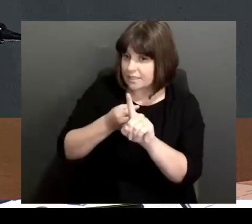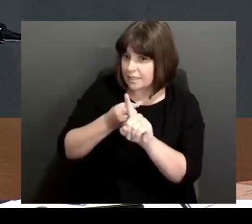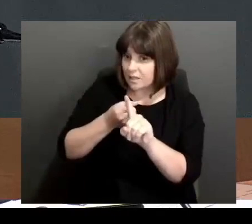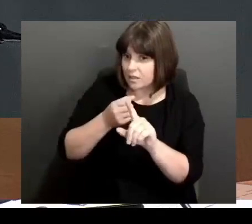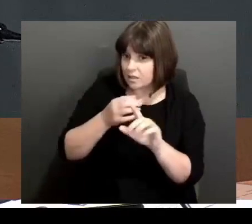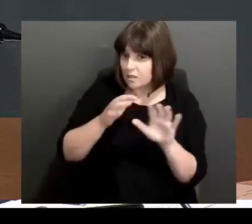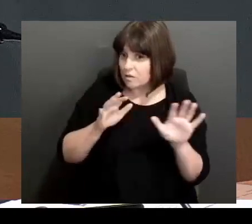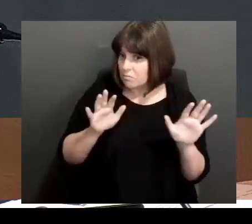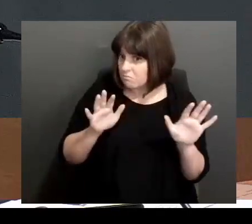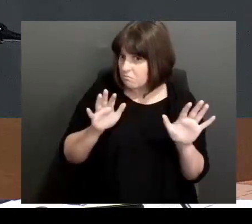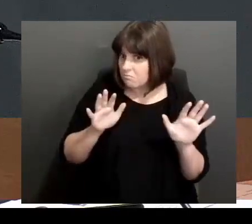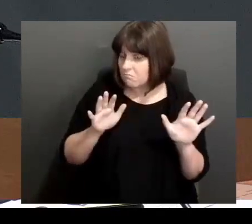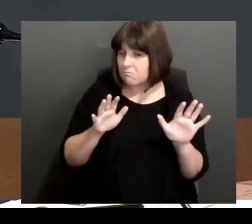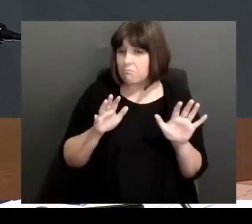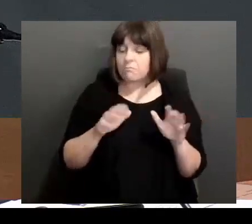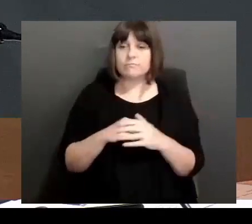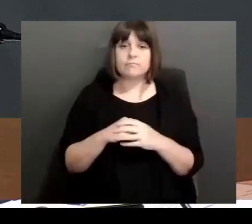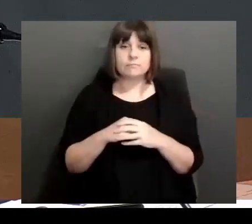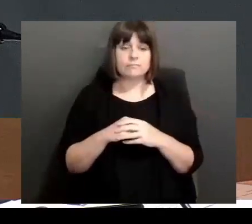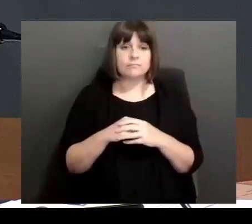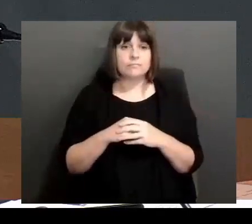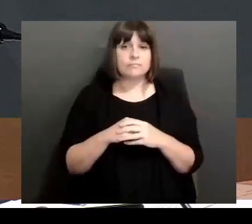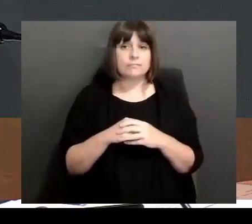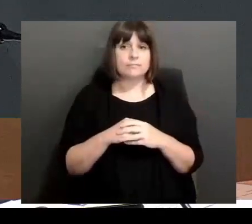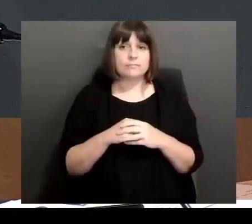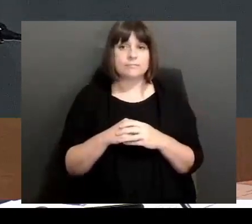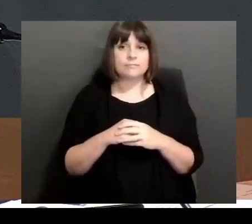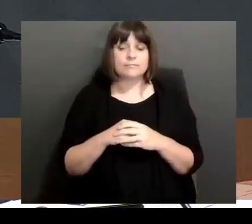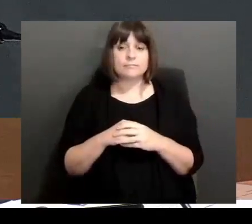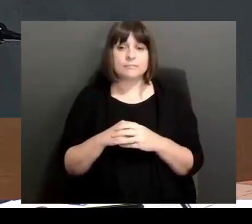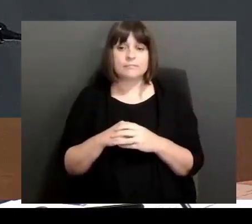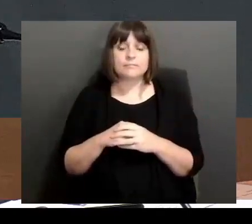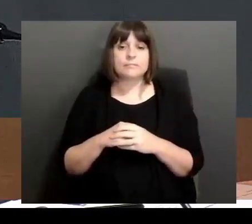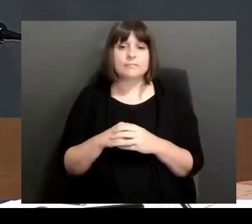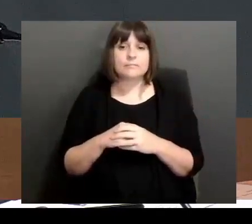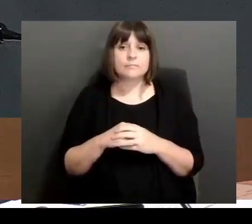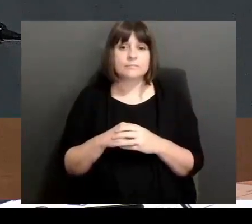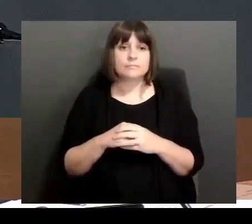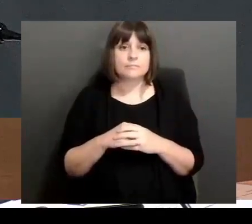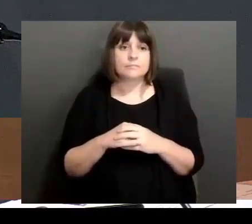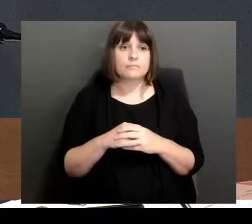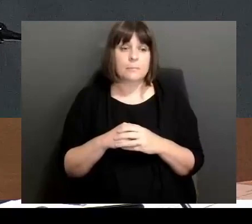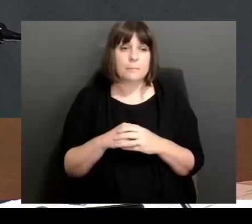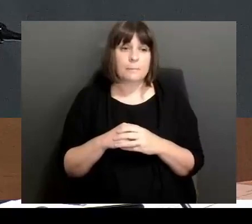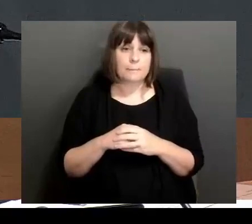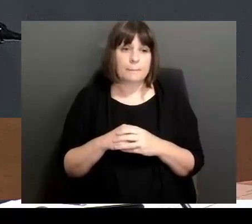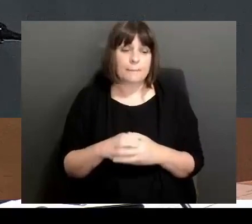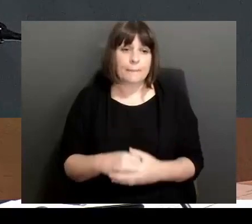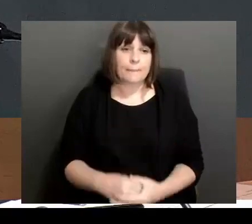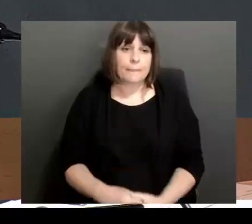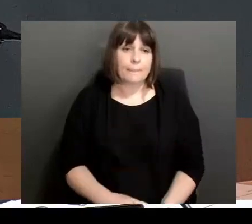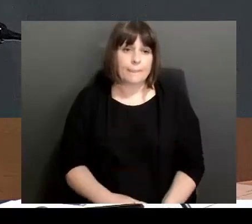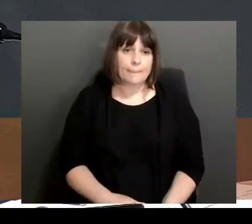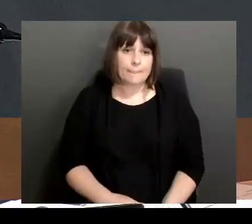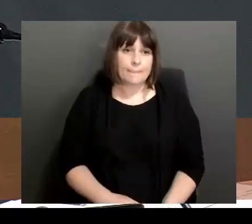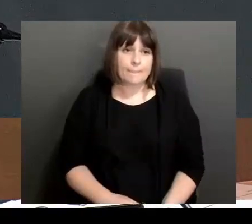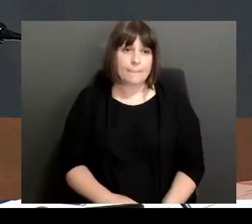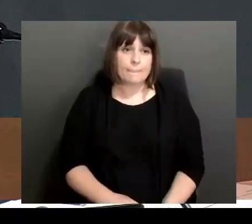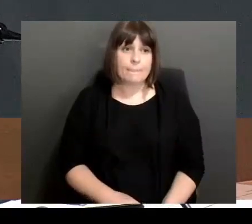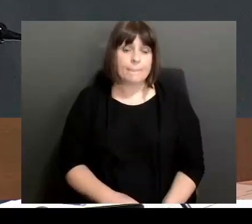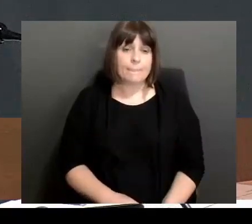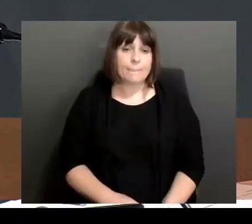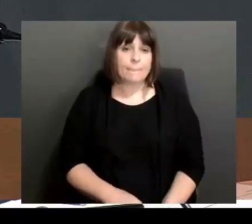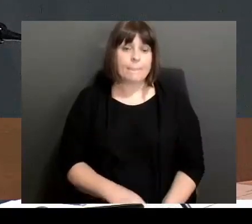Yes, yes, it does. There was a period of time where, and these funds and